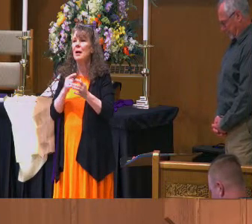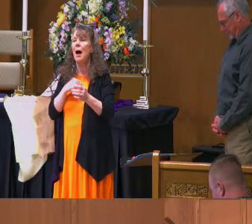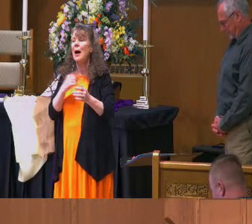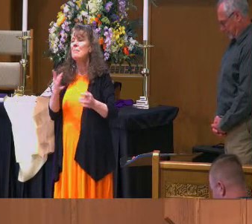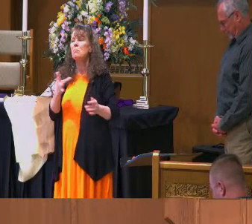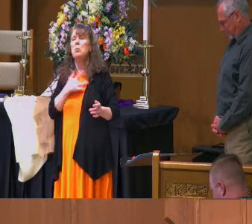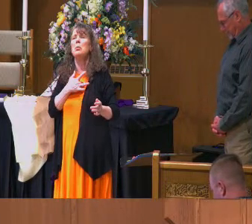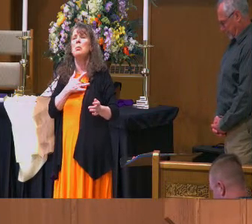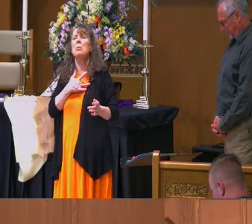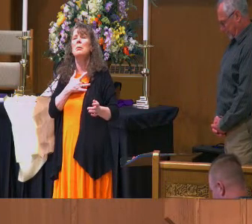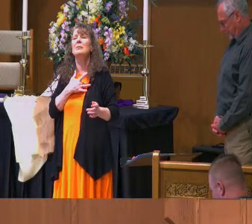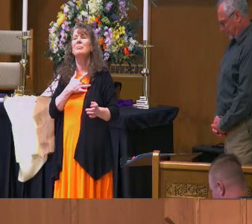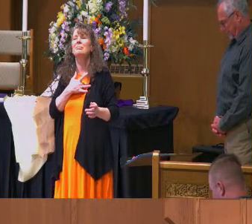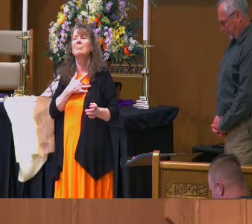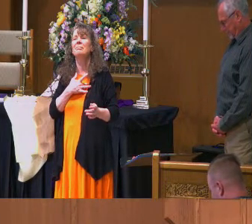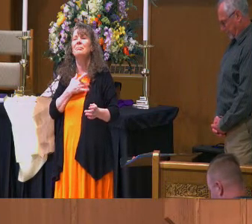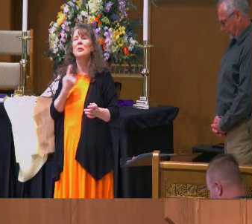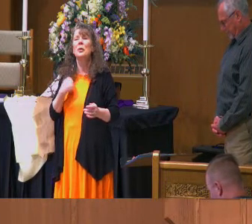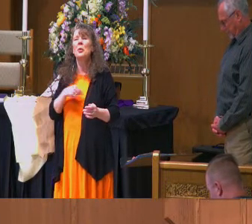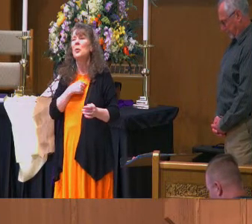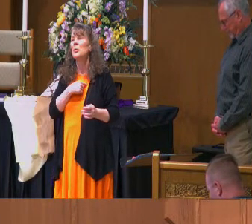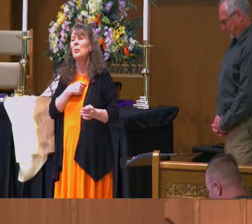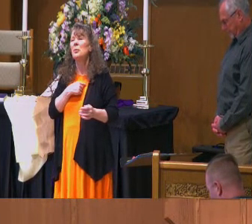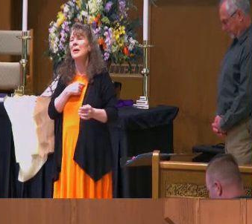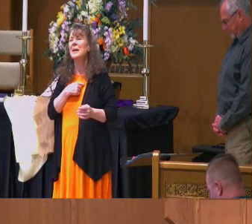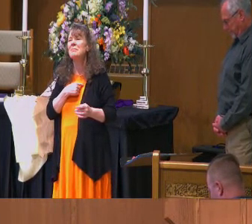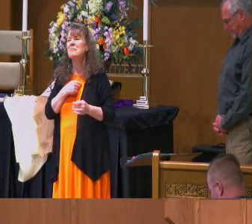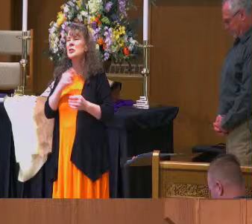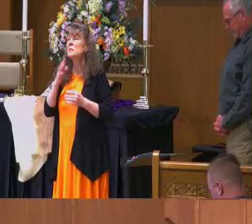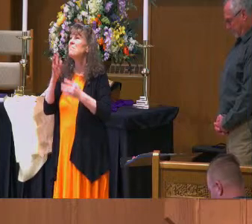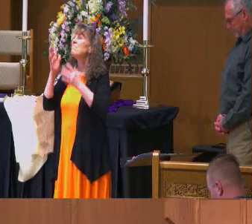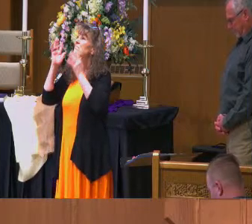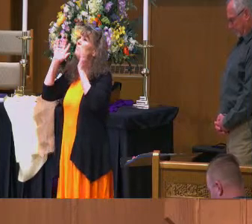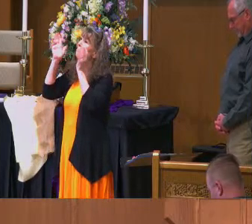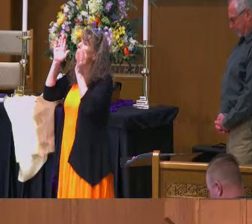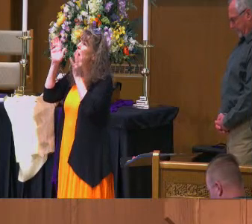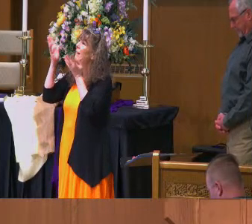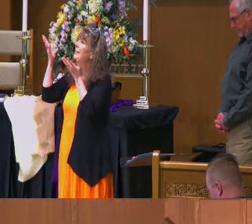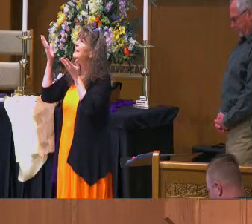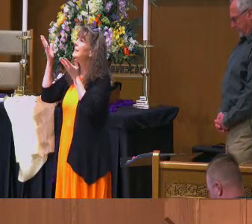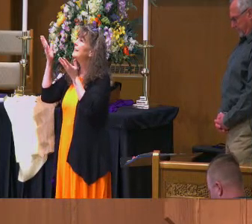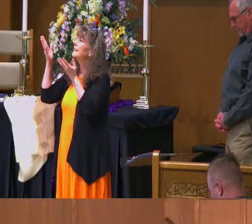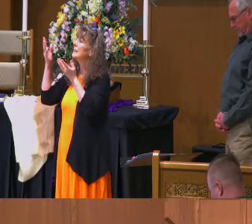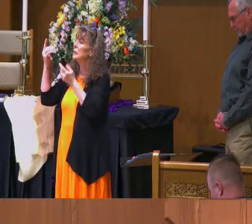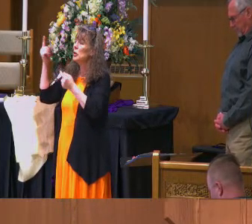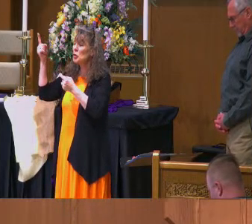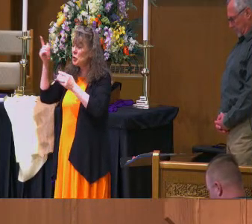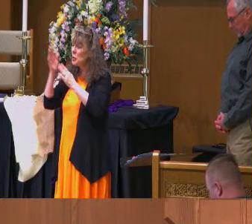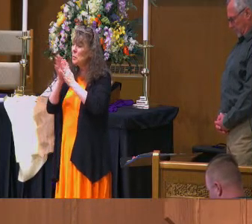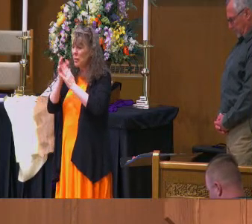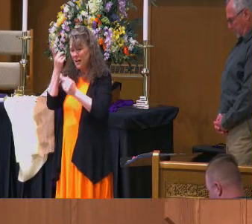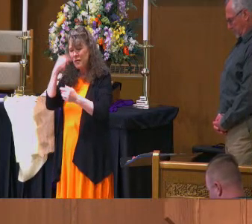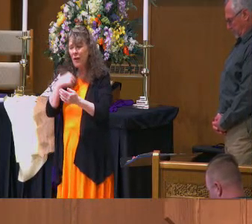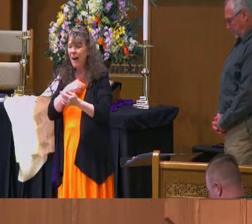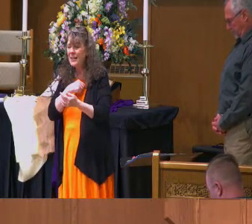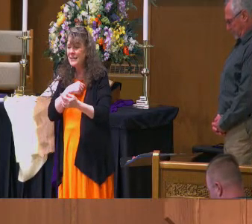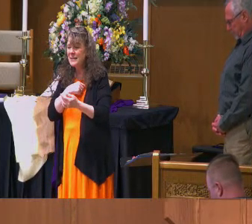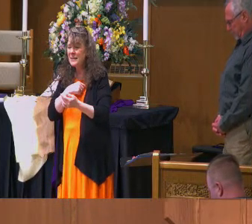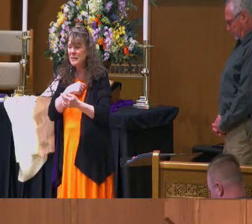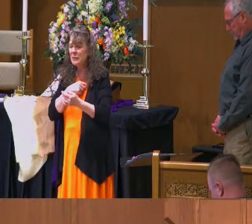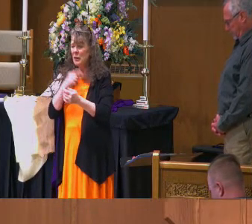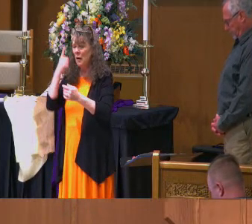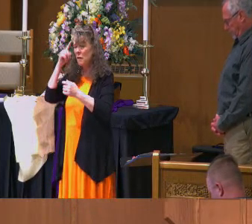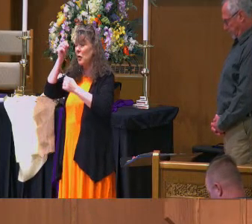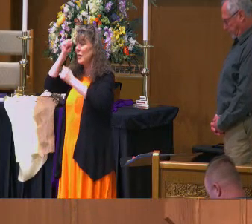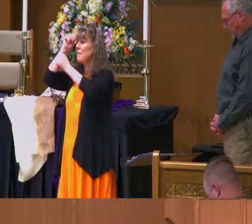the fact that we can talk to you and you talk to us. The one who prayed for us, to the Father,